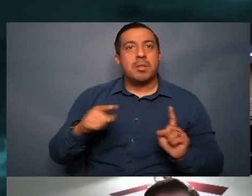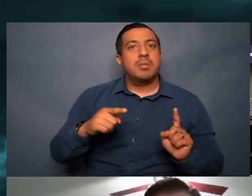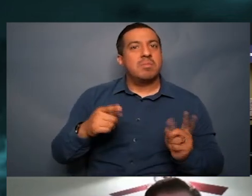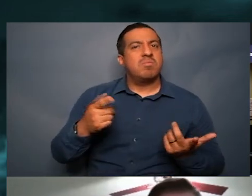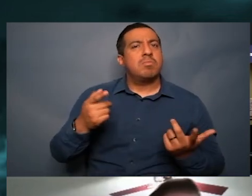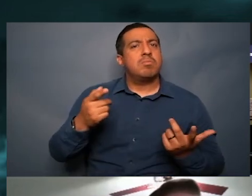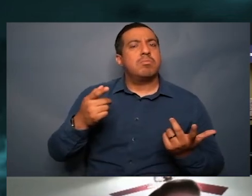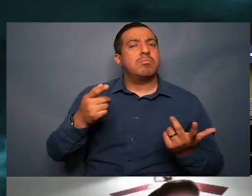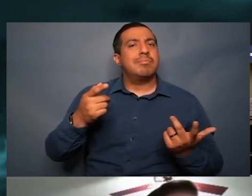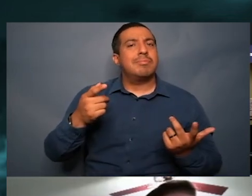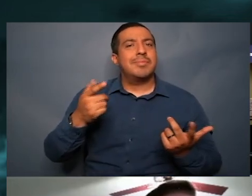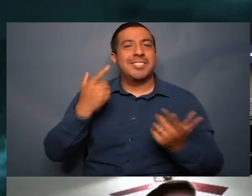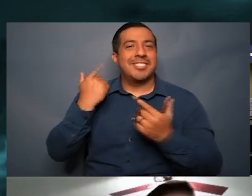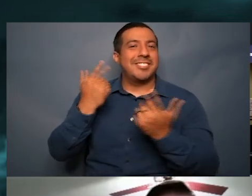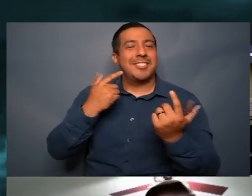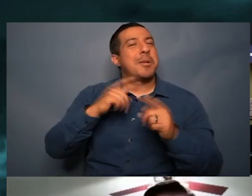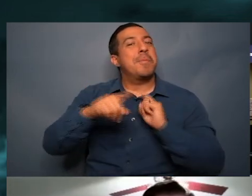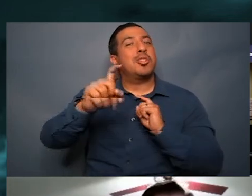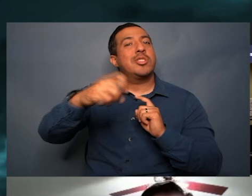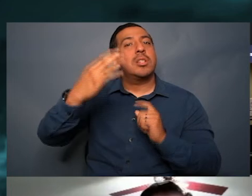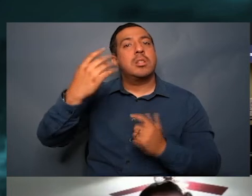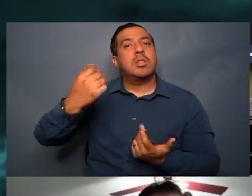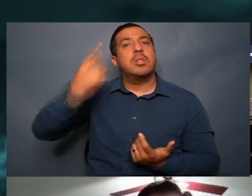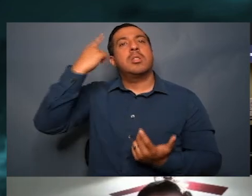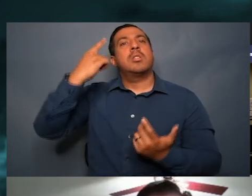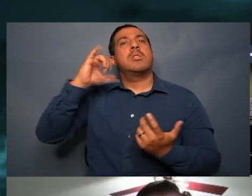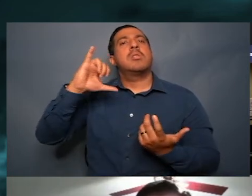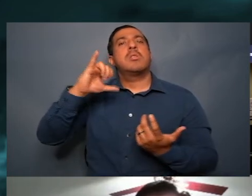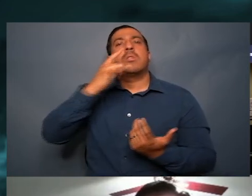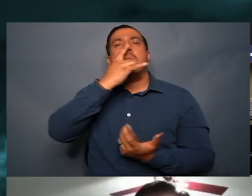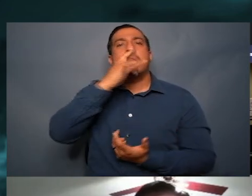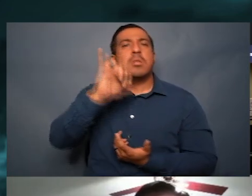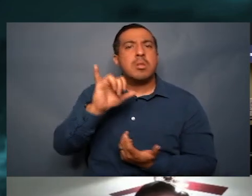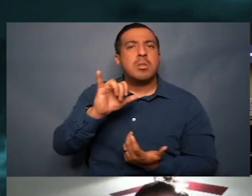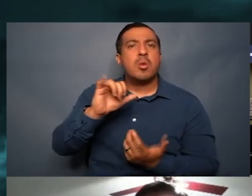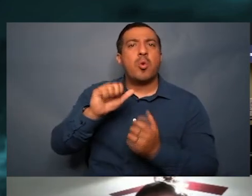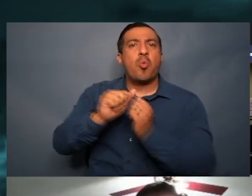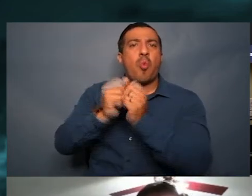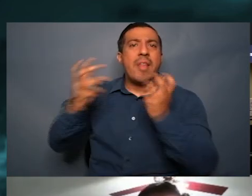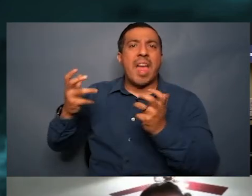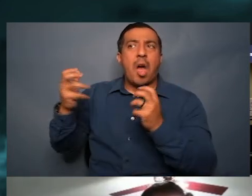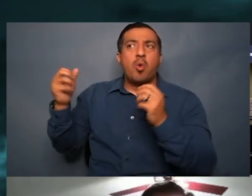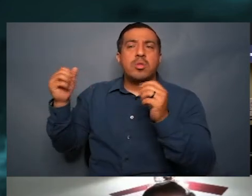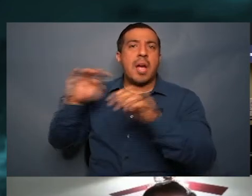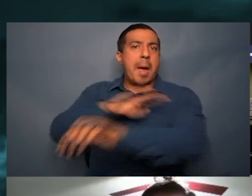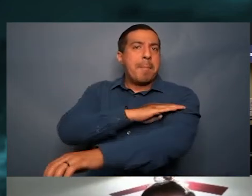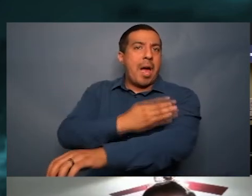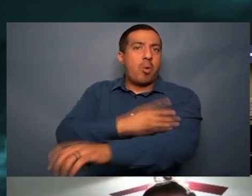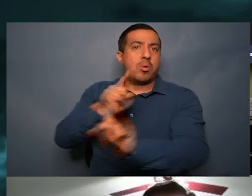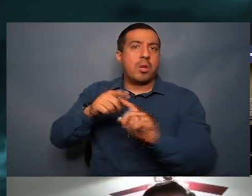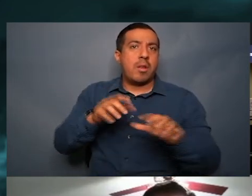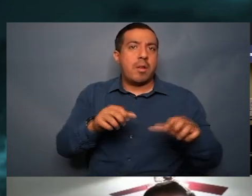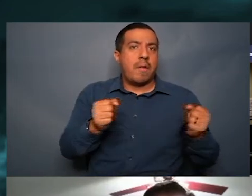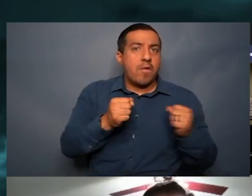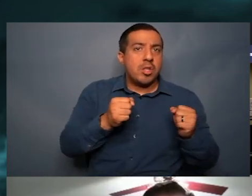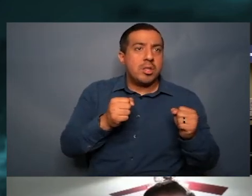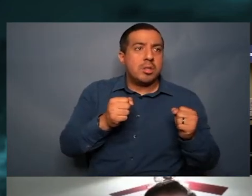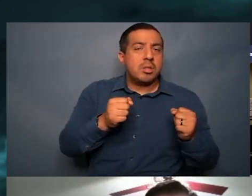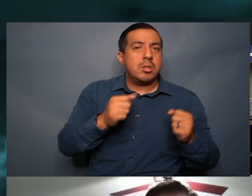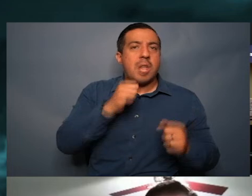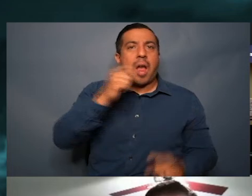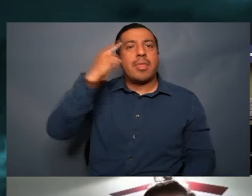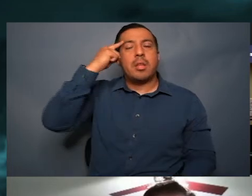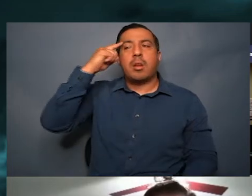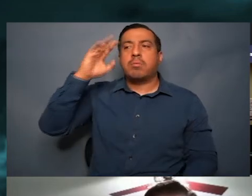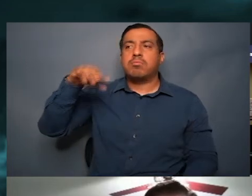But really, understanding kind of what it was like without power when it was freezing. And Mark put it a good way too. Now just think